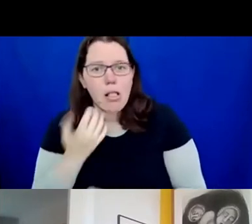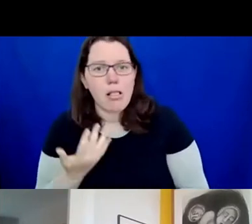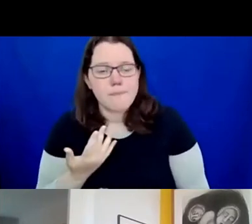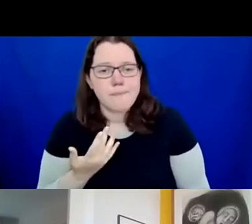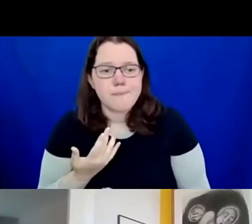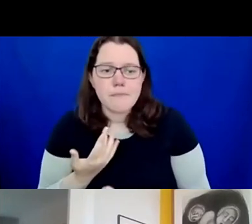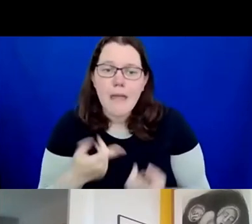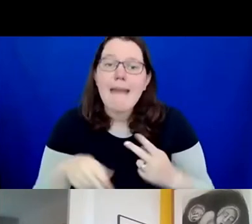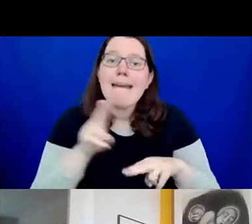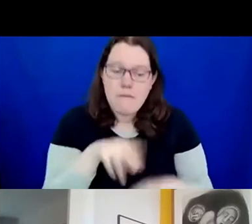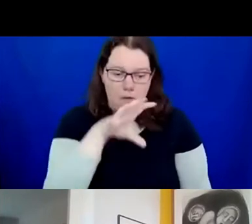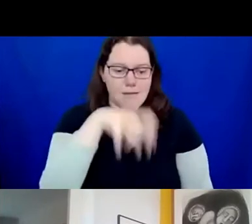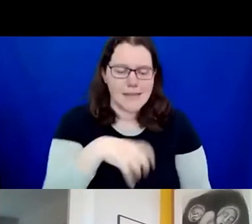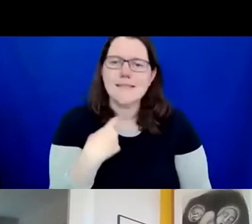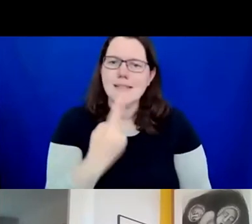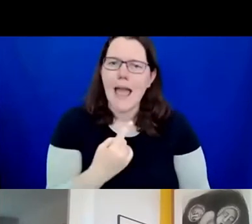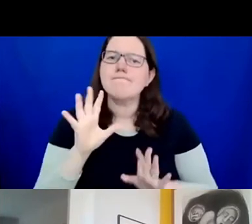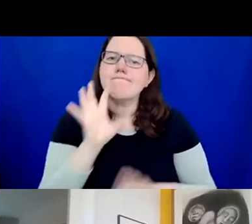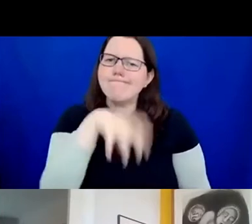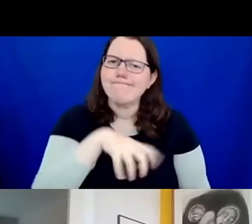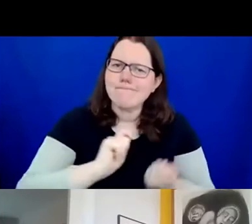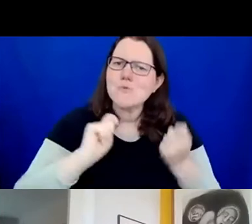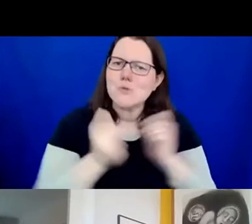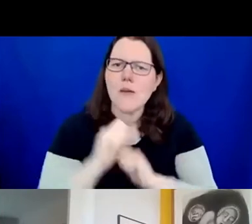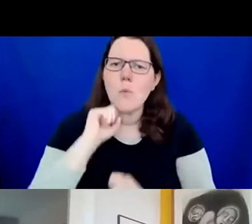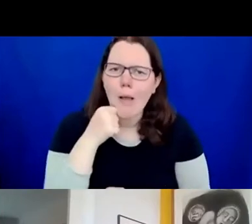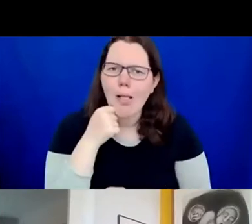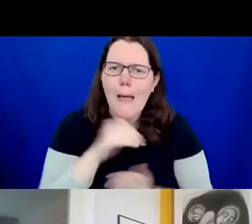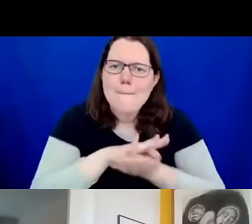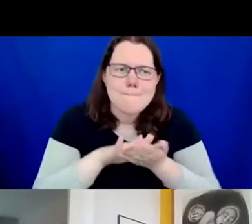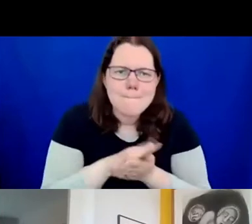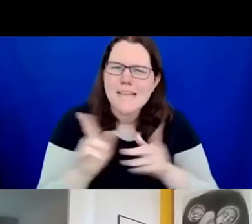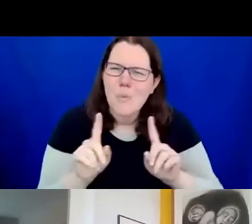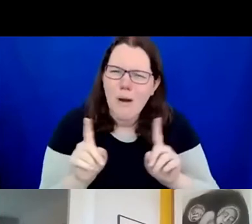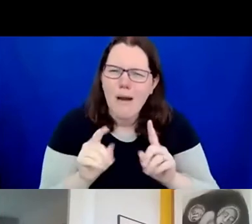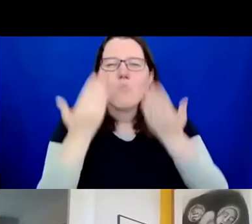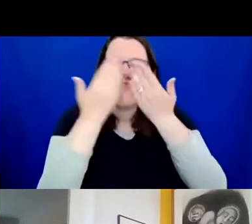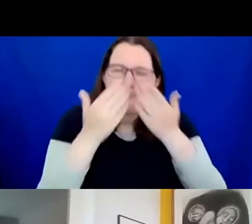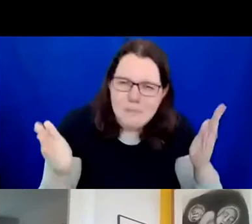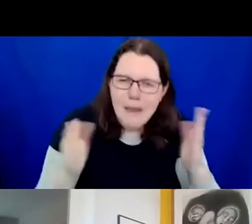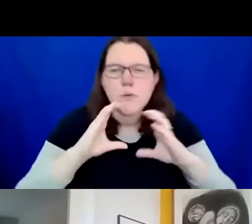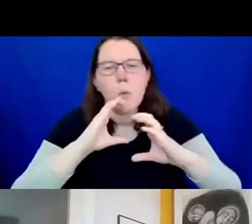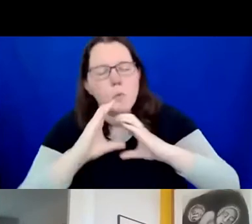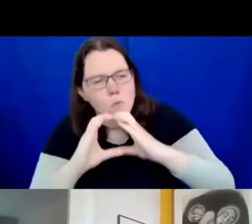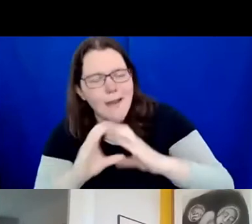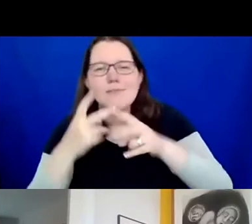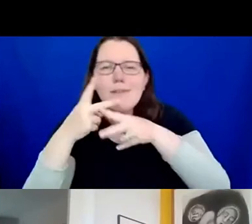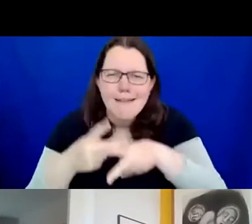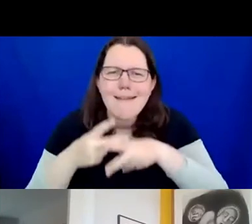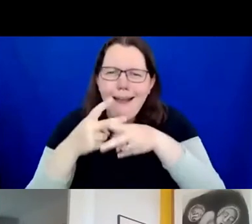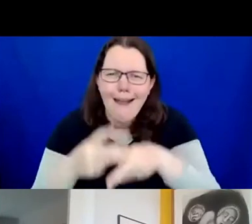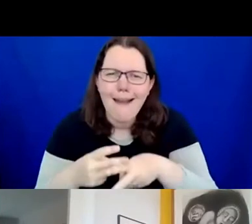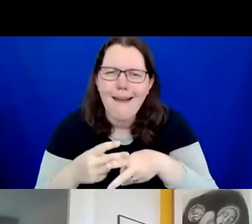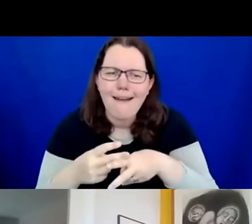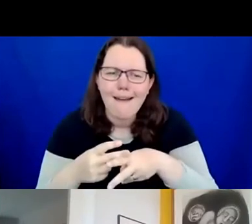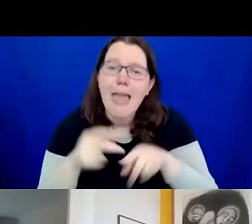change, you enact it together within a framework of respect, communication and care. And it takes